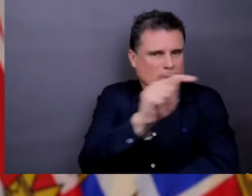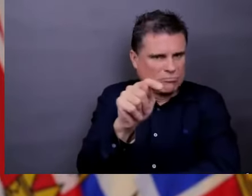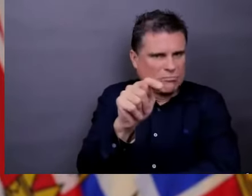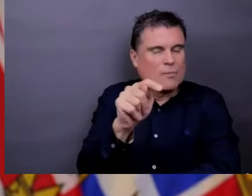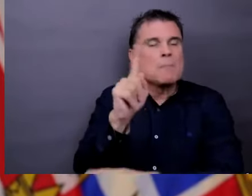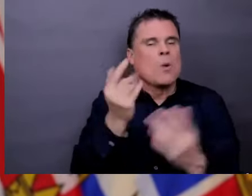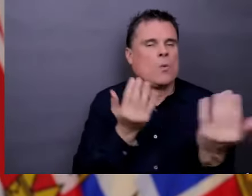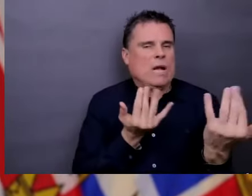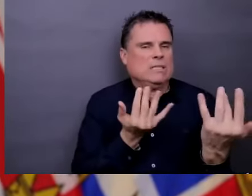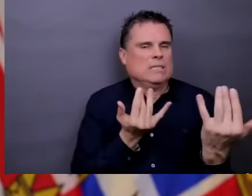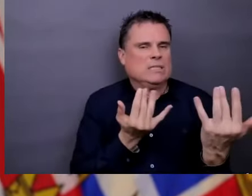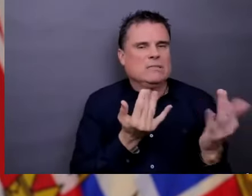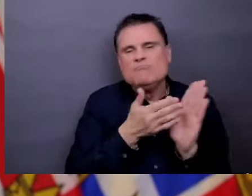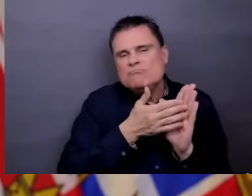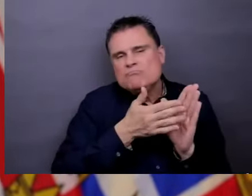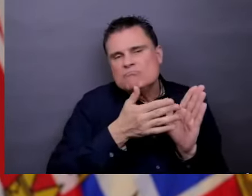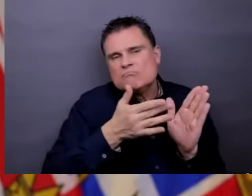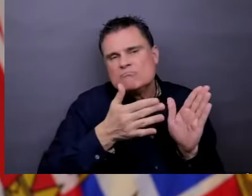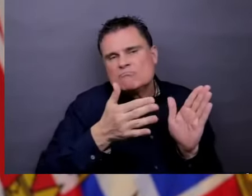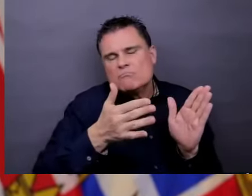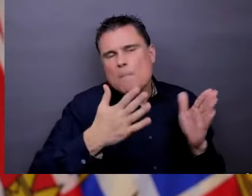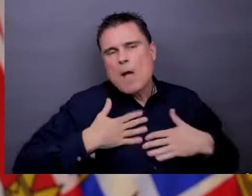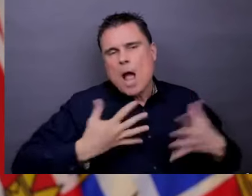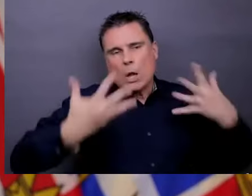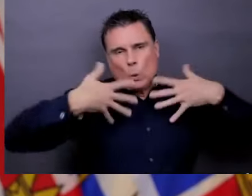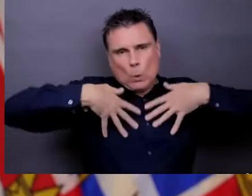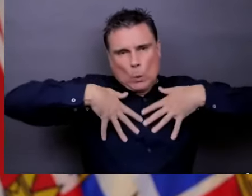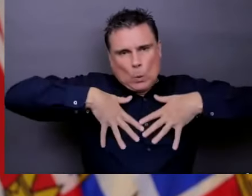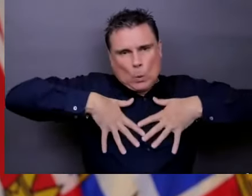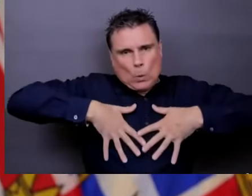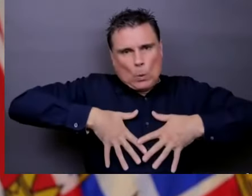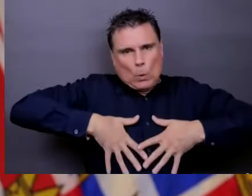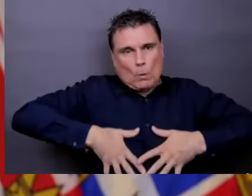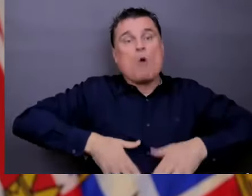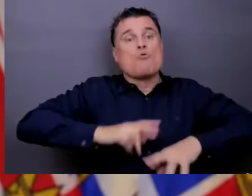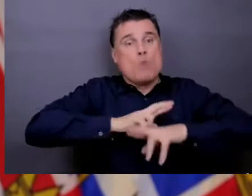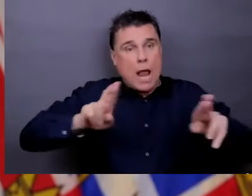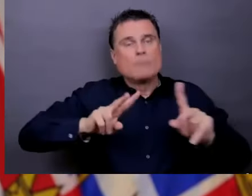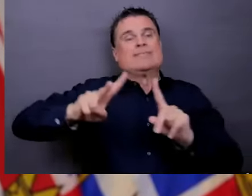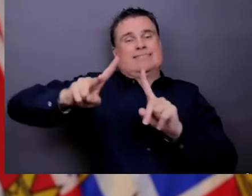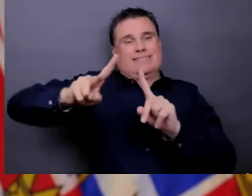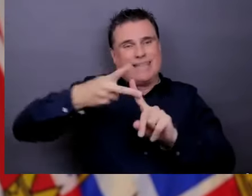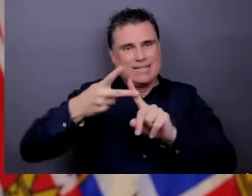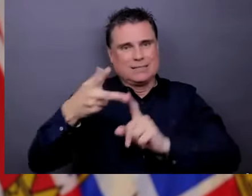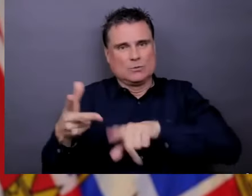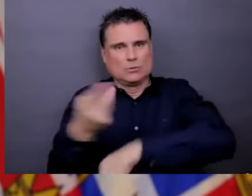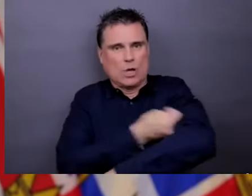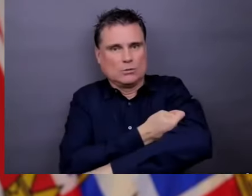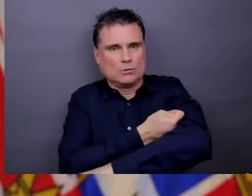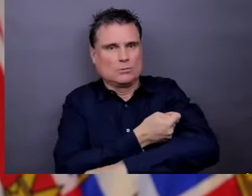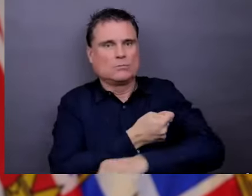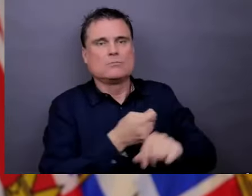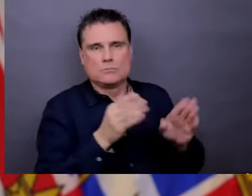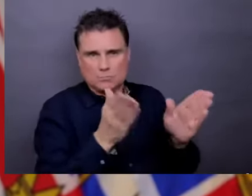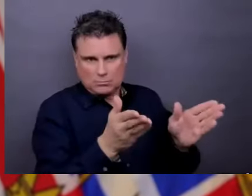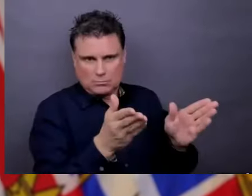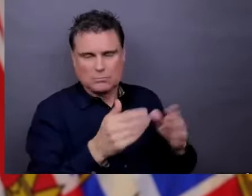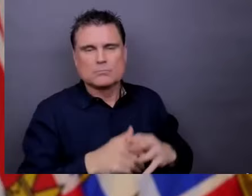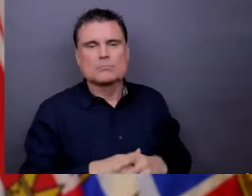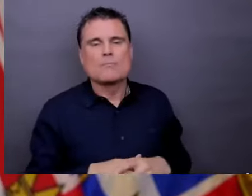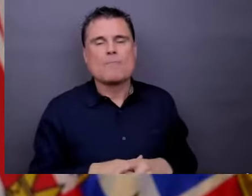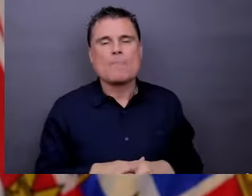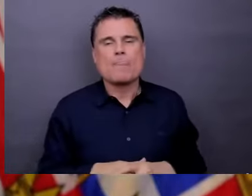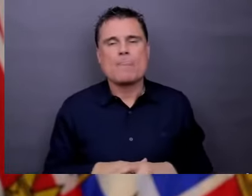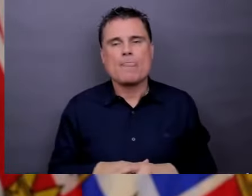people, more important for us to protect older people as quickly as we can.